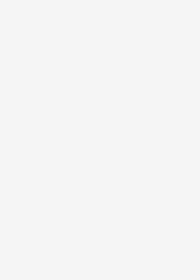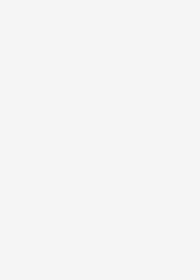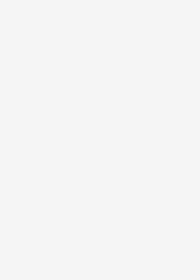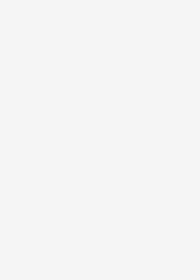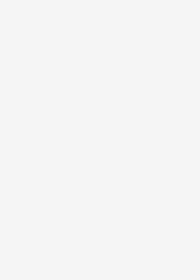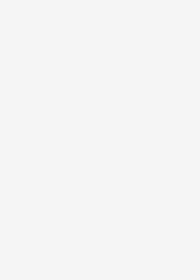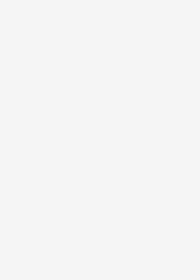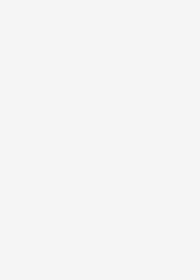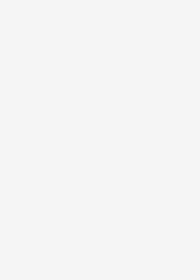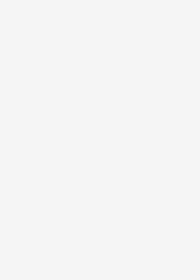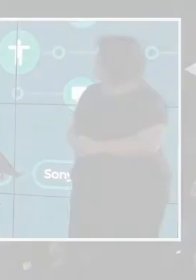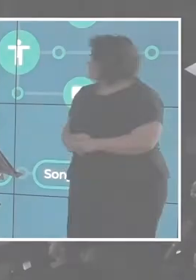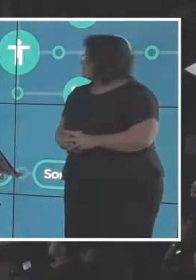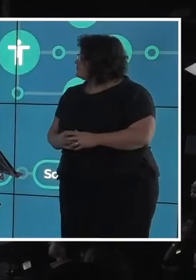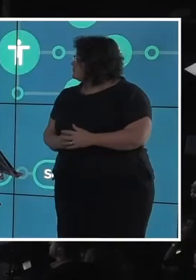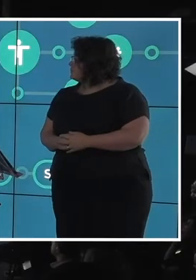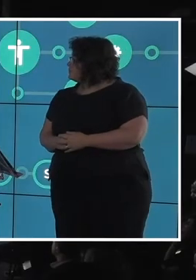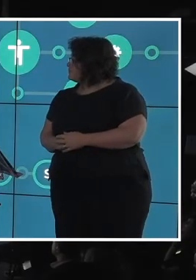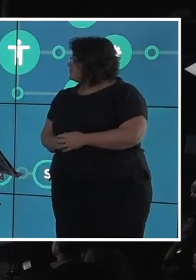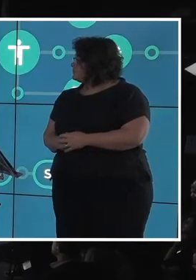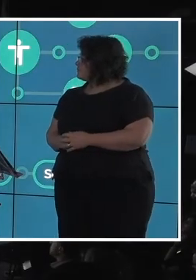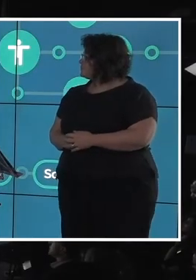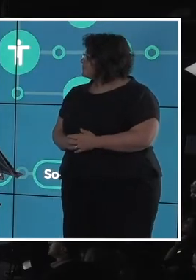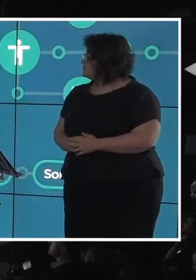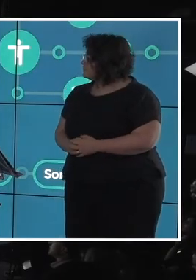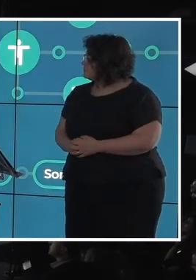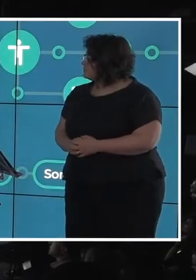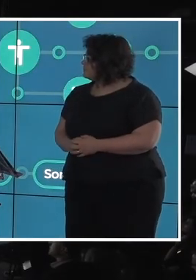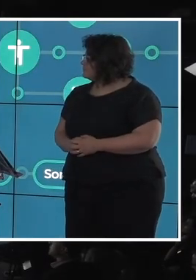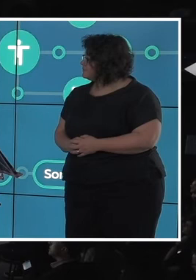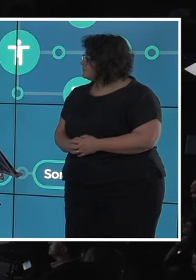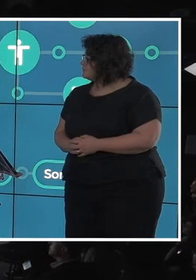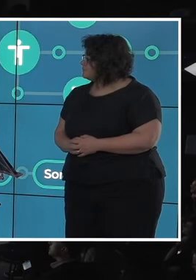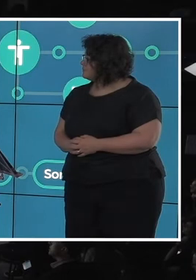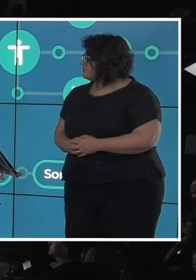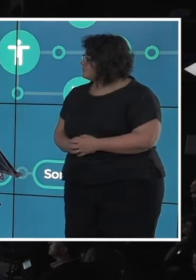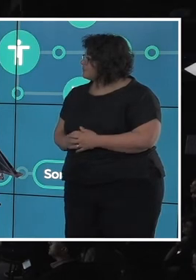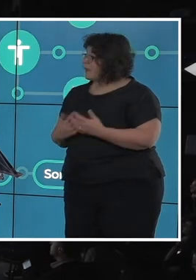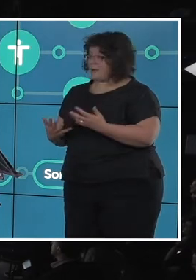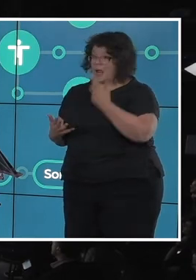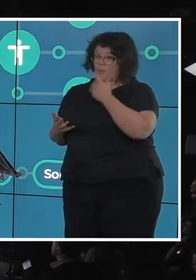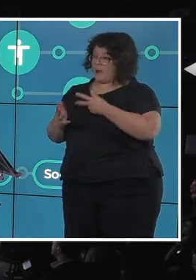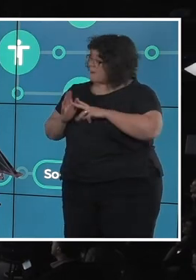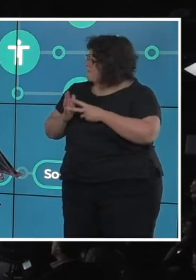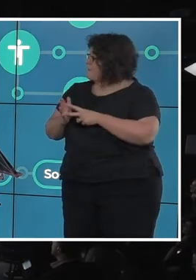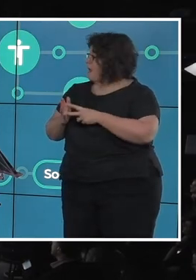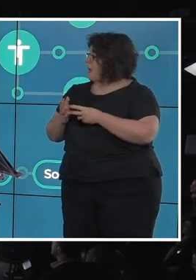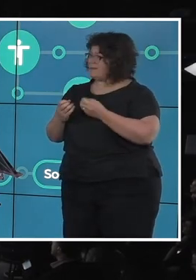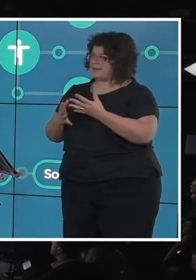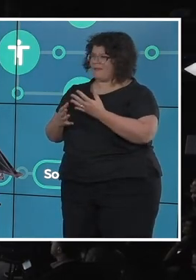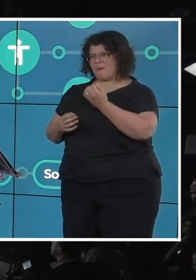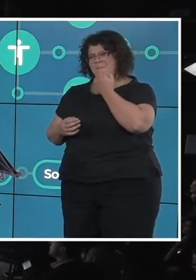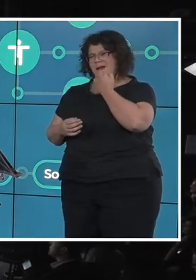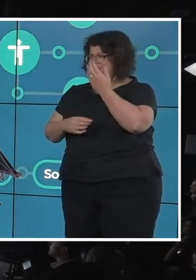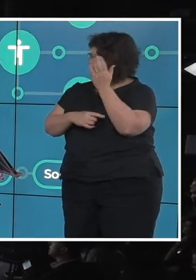And I can now plan to give mathematical lectures. My background is